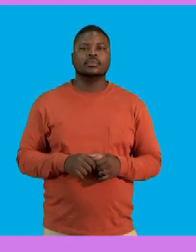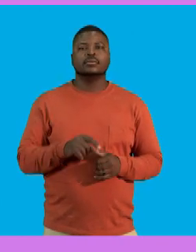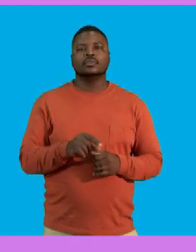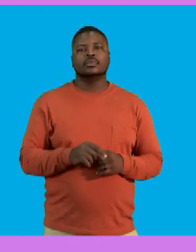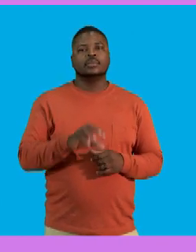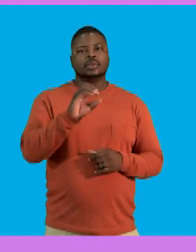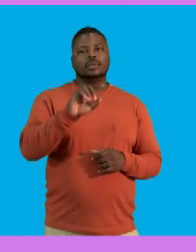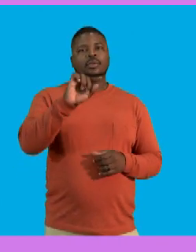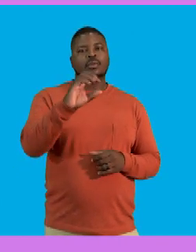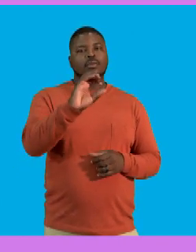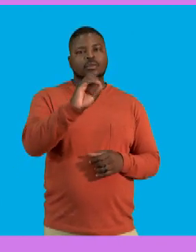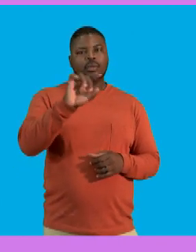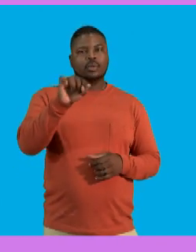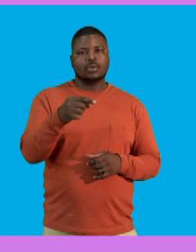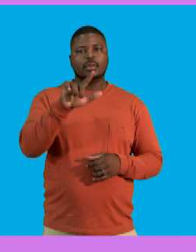yes,